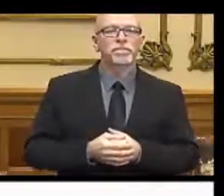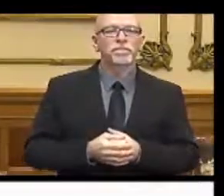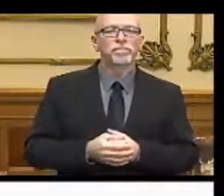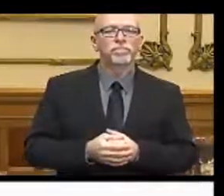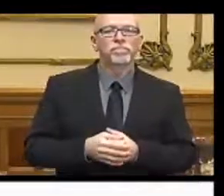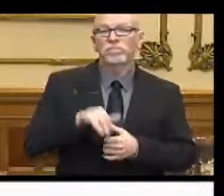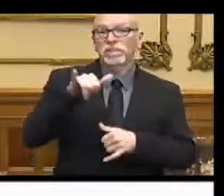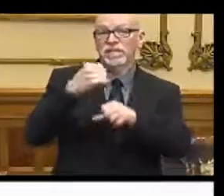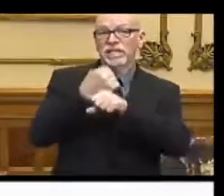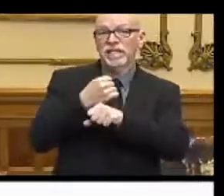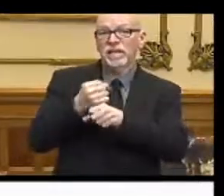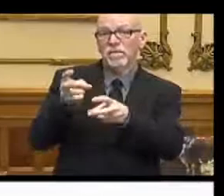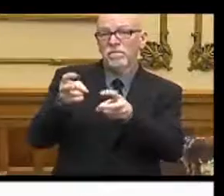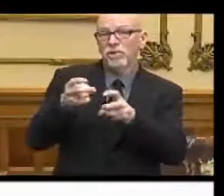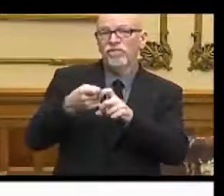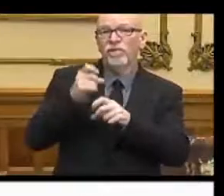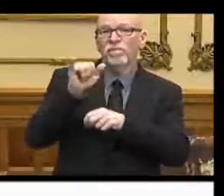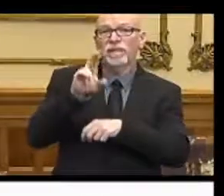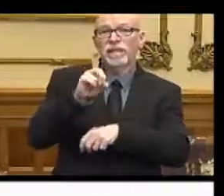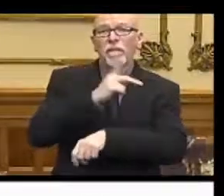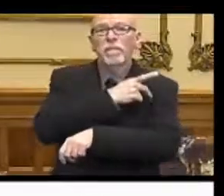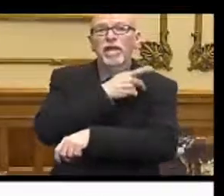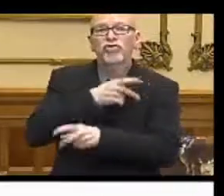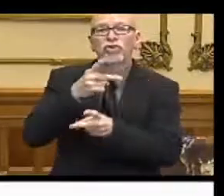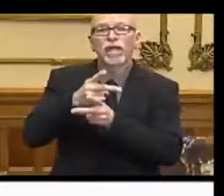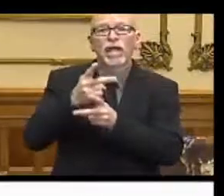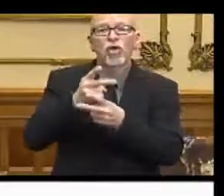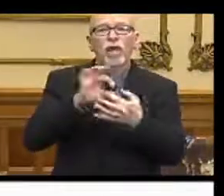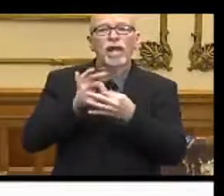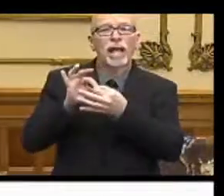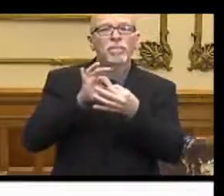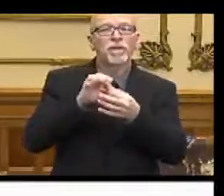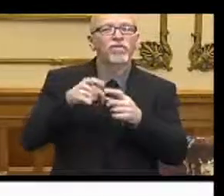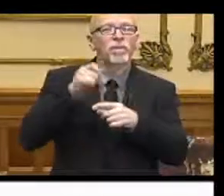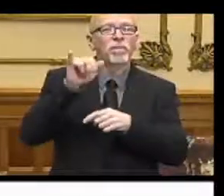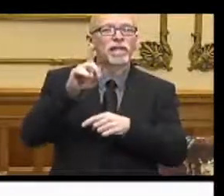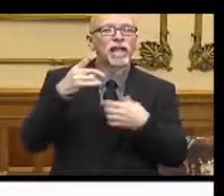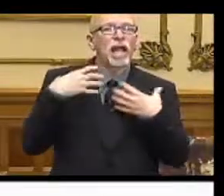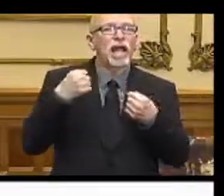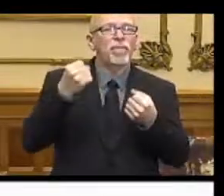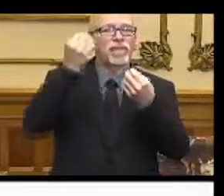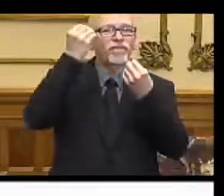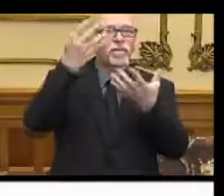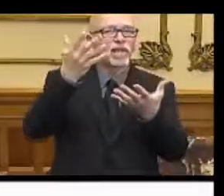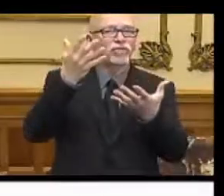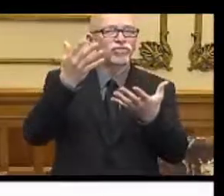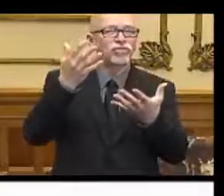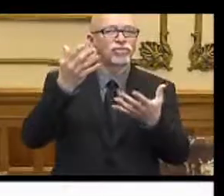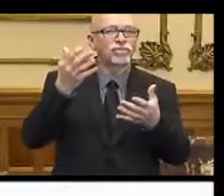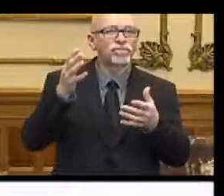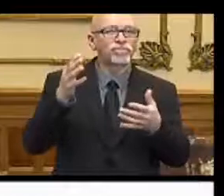This data was pulled from the Indiana Patient Care Collaborative from the Indiana Health Information